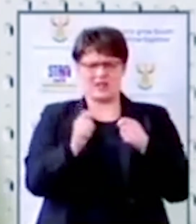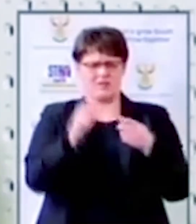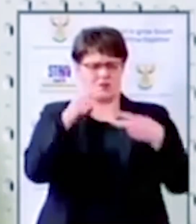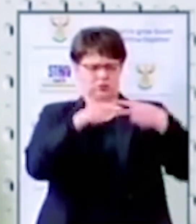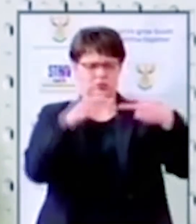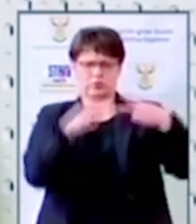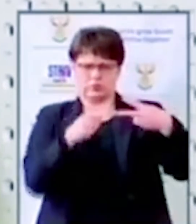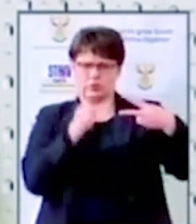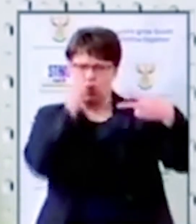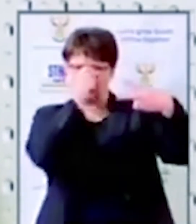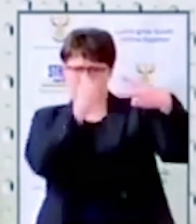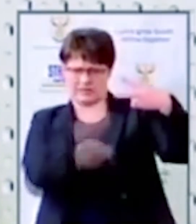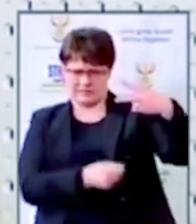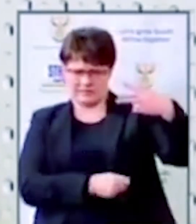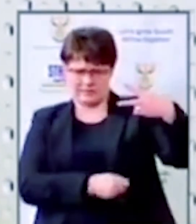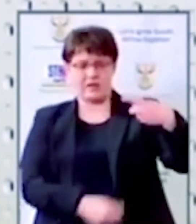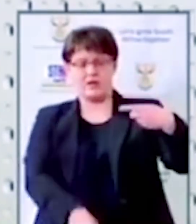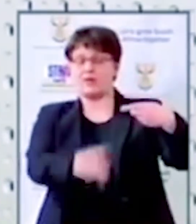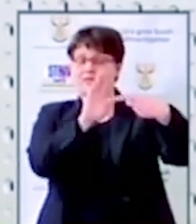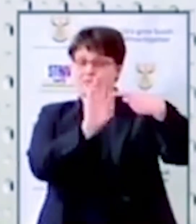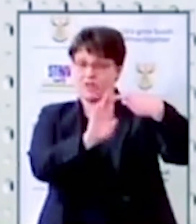First, it brings an